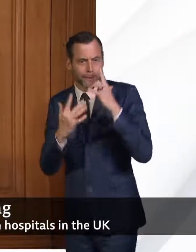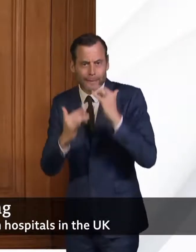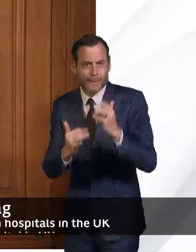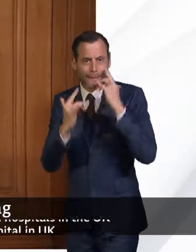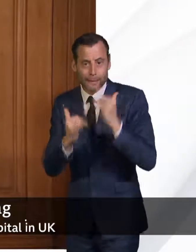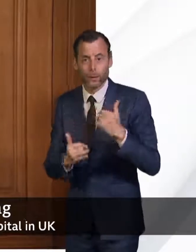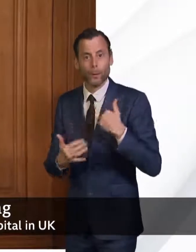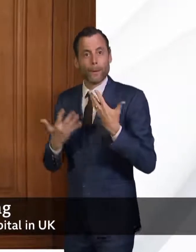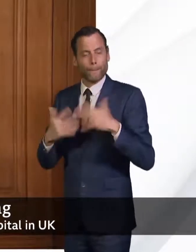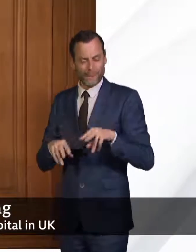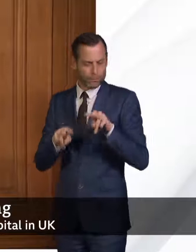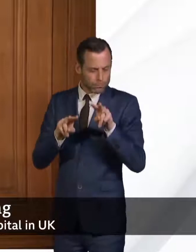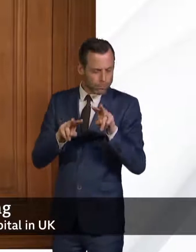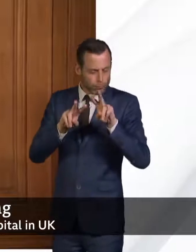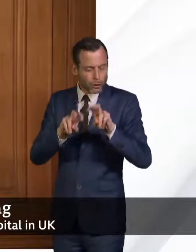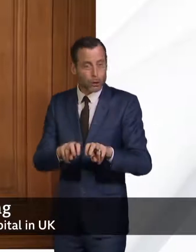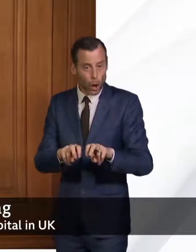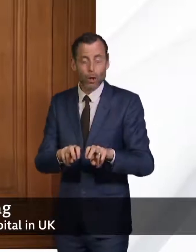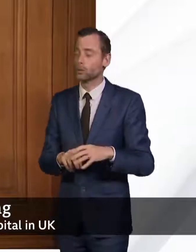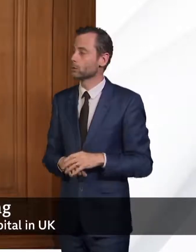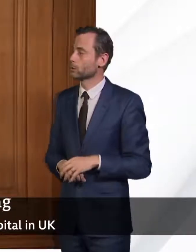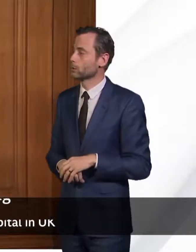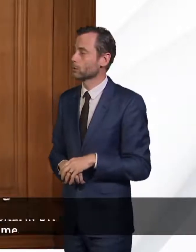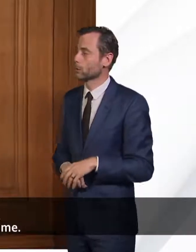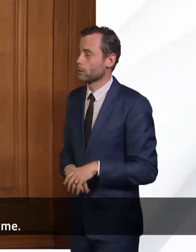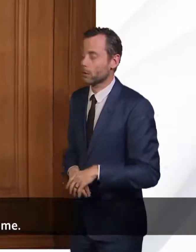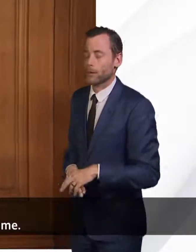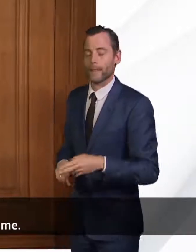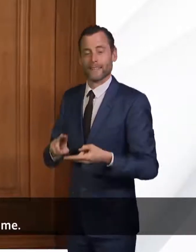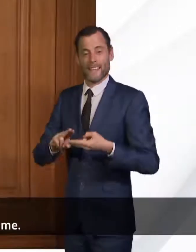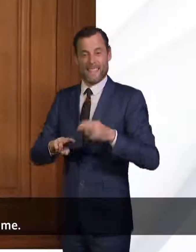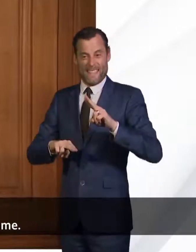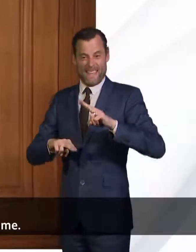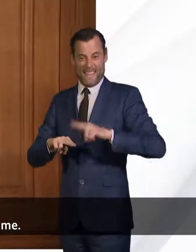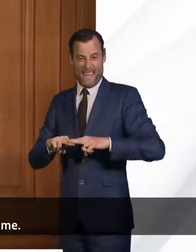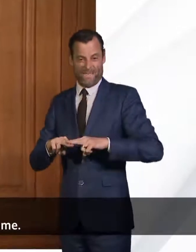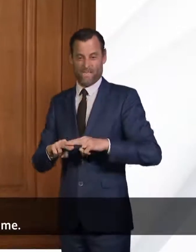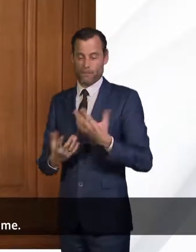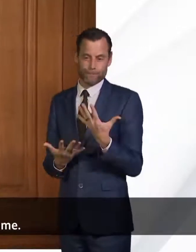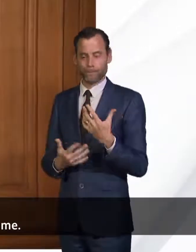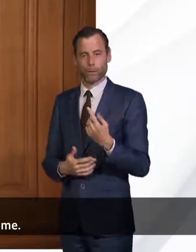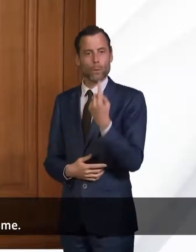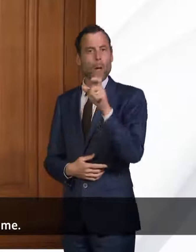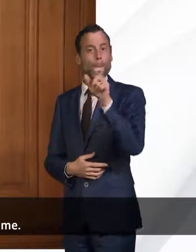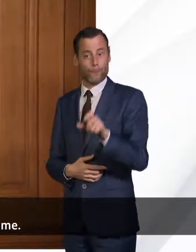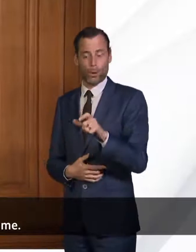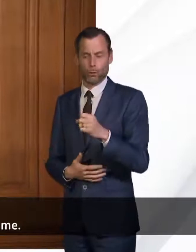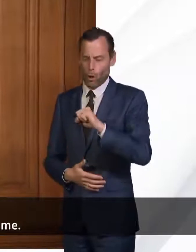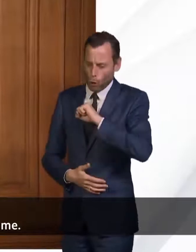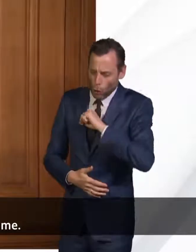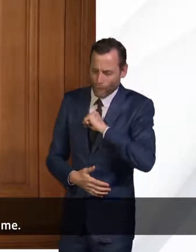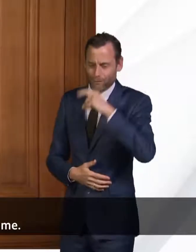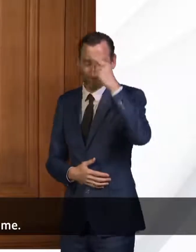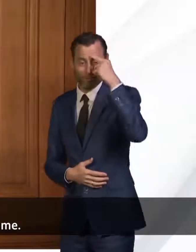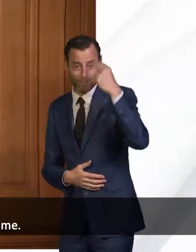showed was that the presence of symptoms was not a very good marker in the care home setting, both amongst residents and staff,